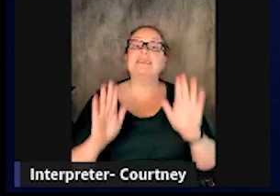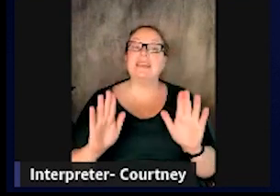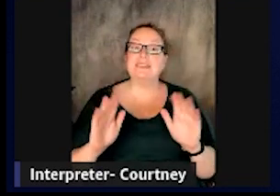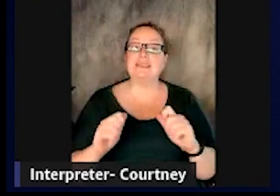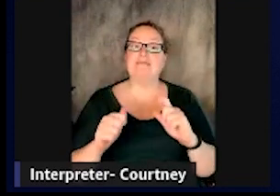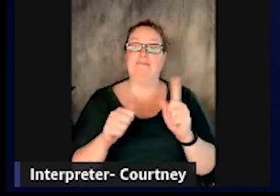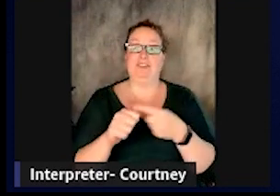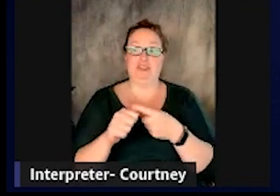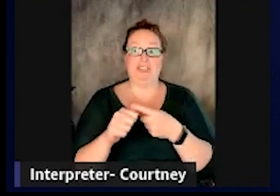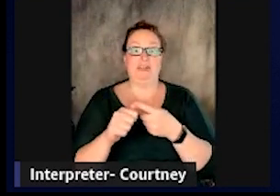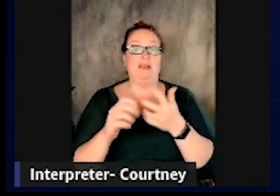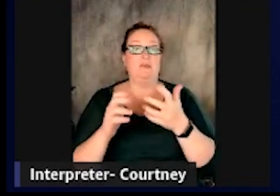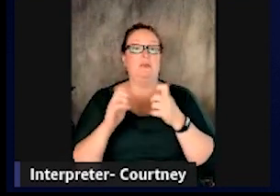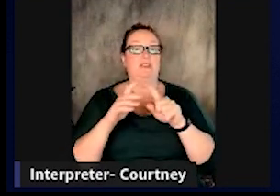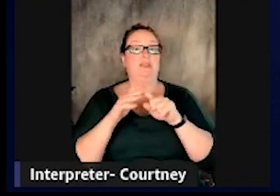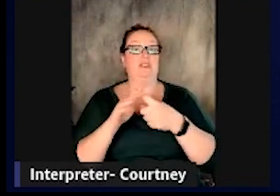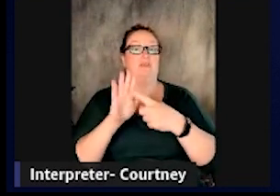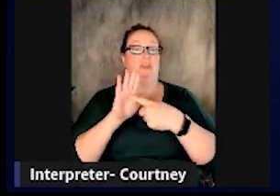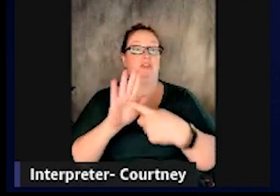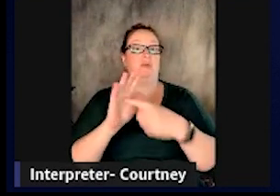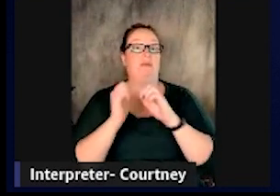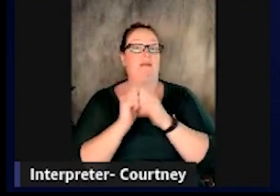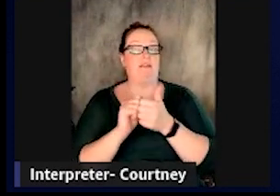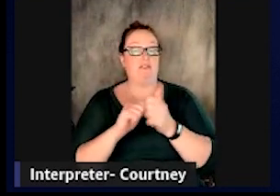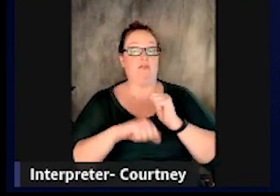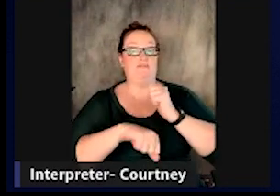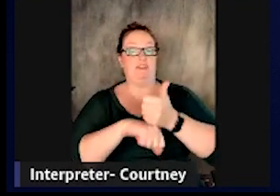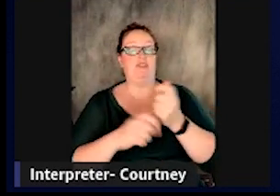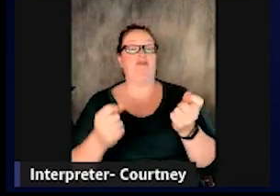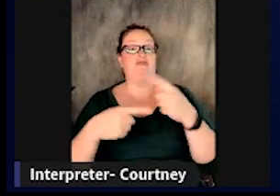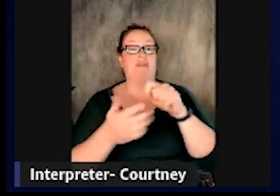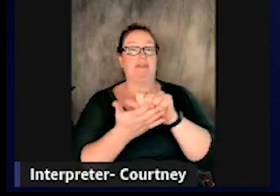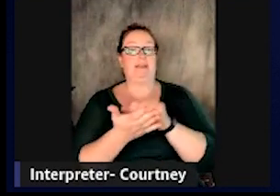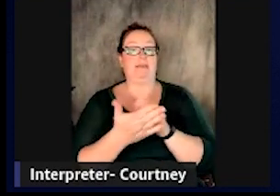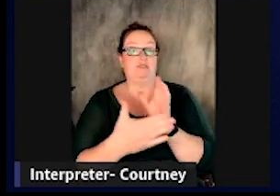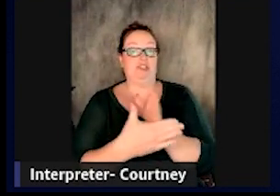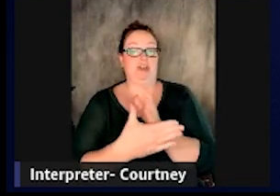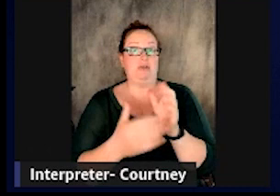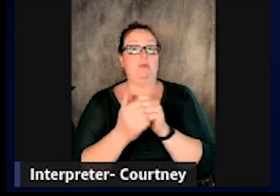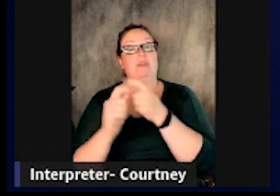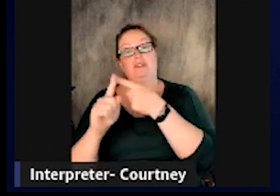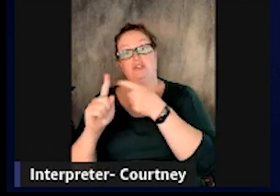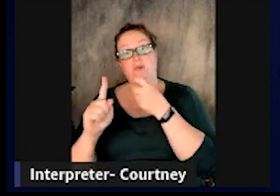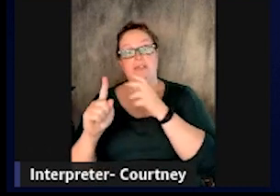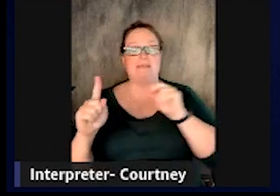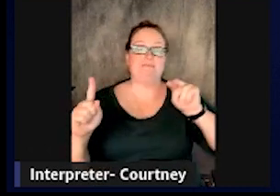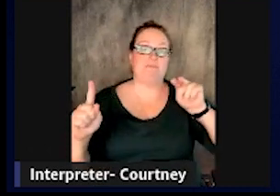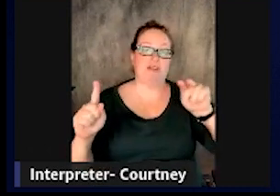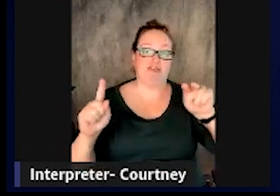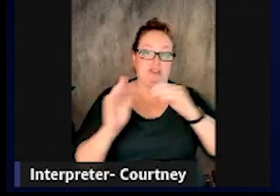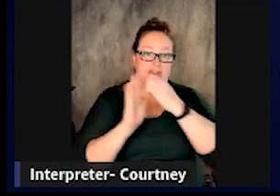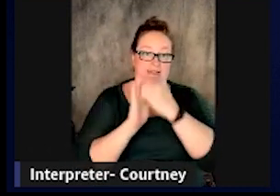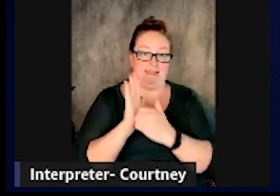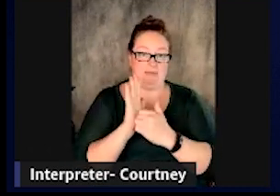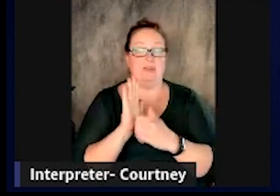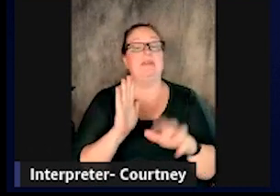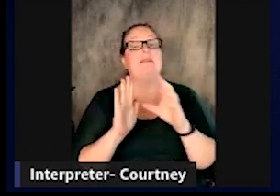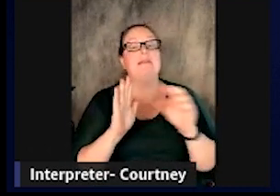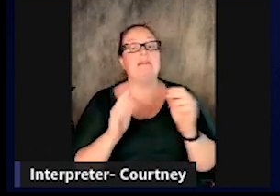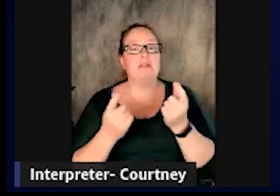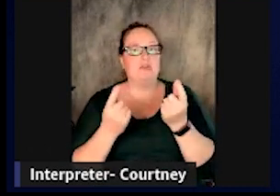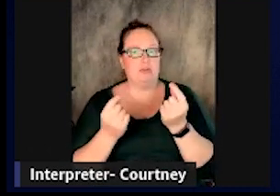start by showing you how you configure cross-account sharing between a source account and a monitoring account. And then I want to show you what you can do with